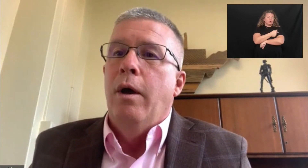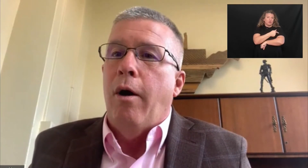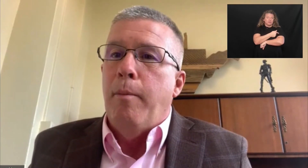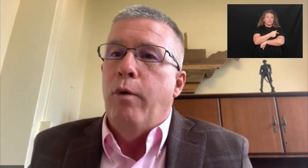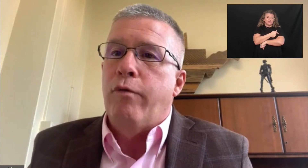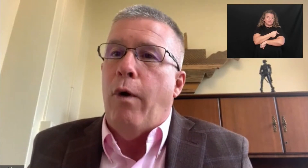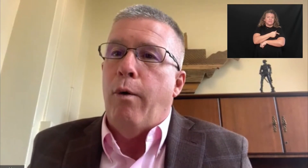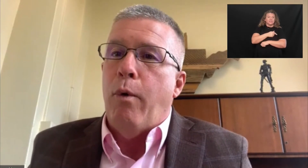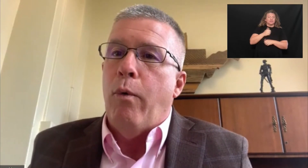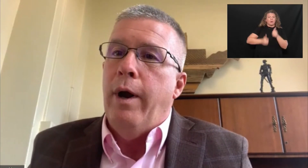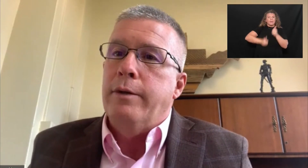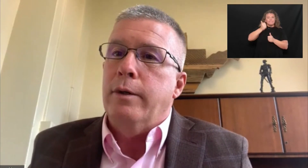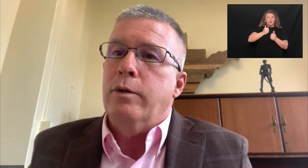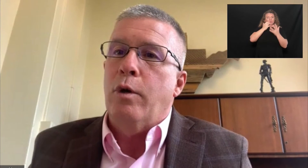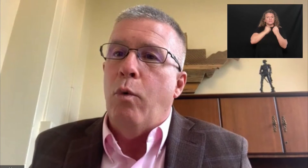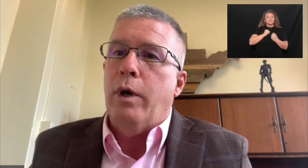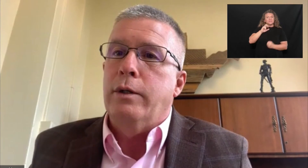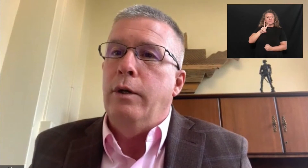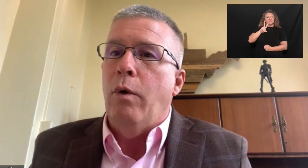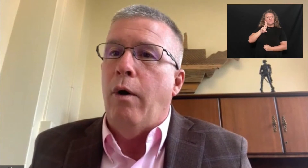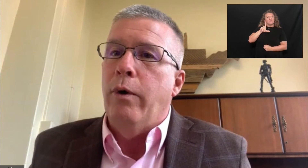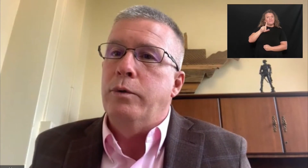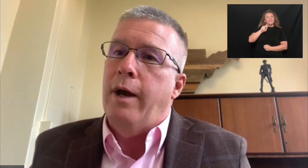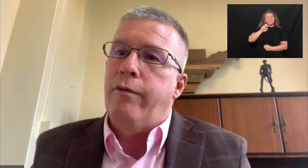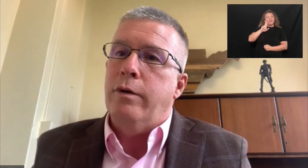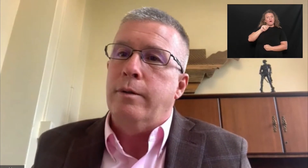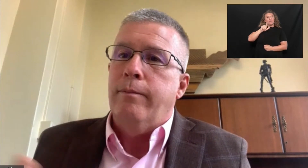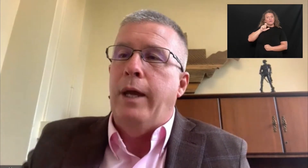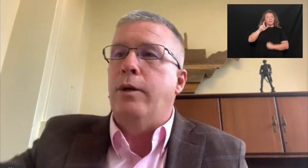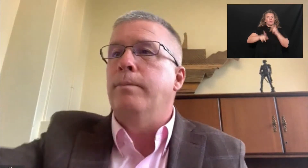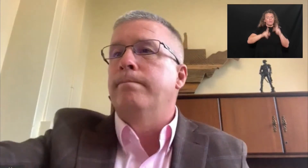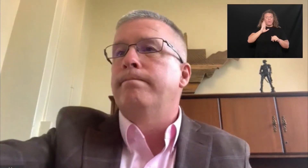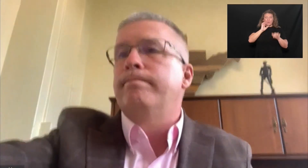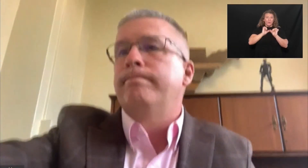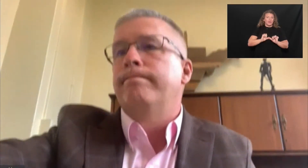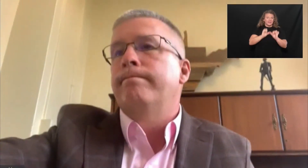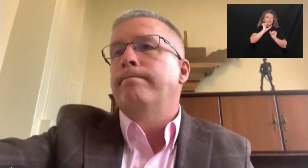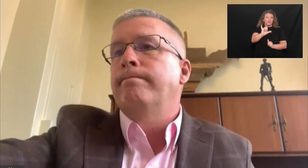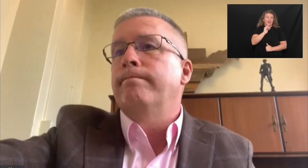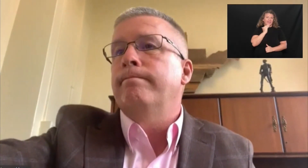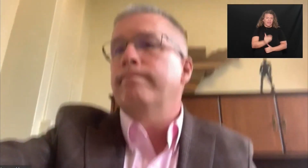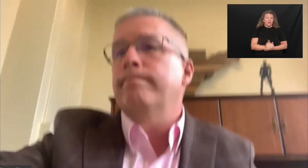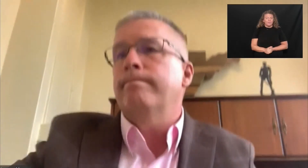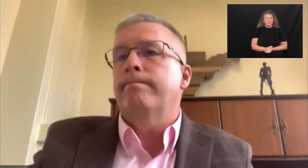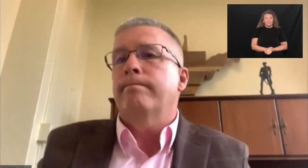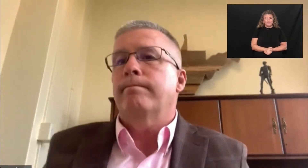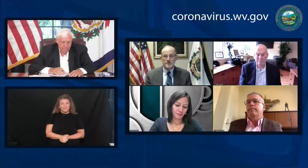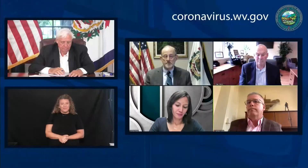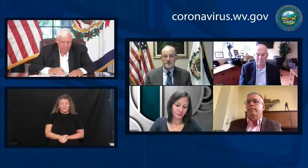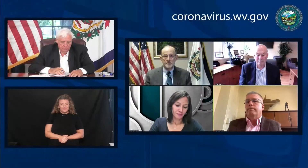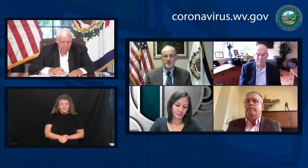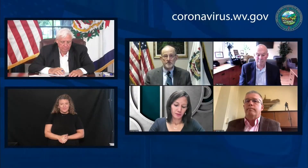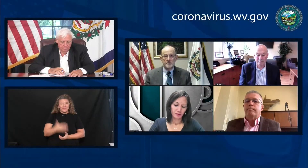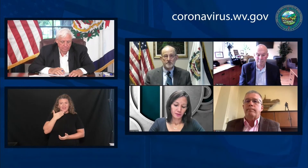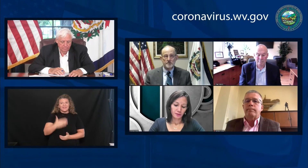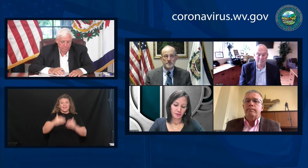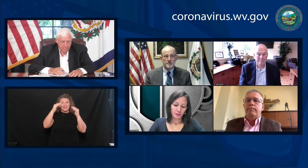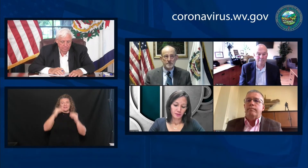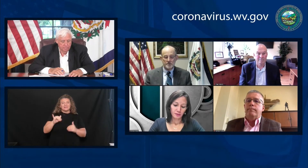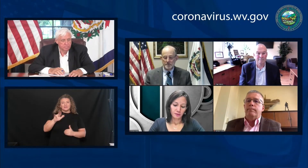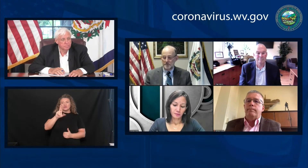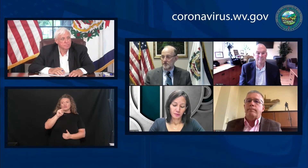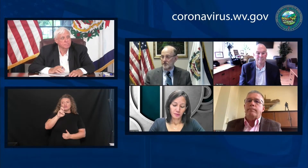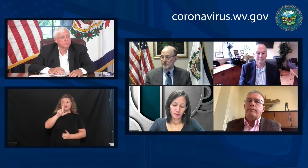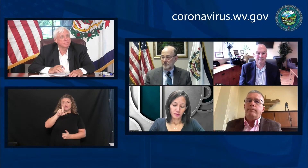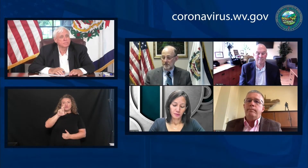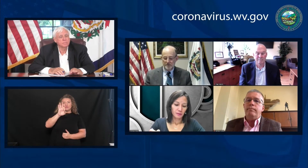to our most vulnerable residents. So we'll continue all those efforts. Thank you. Thank you, Kelsey. Next to June Leffler with